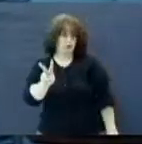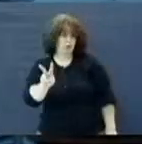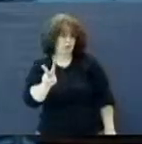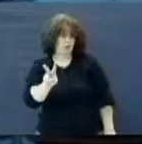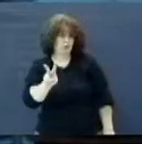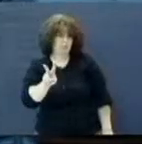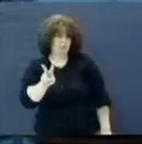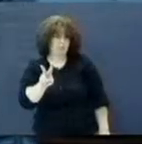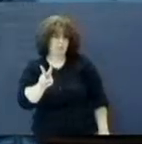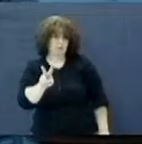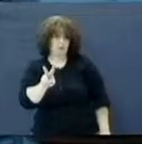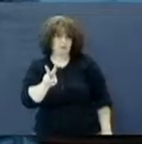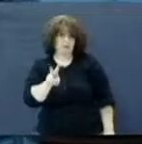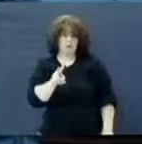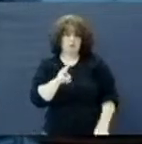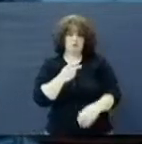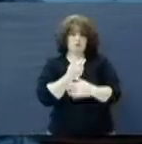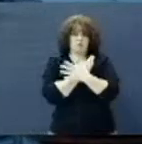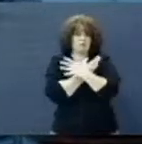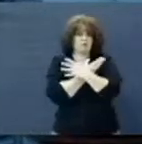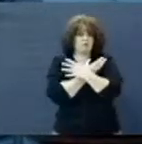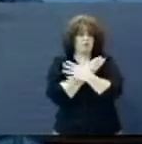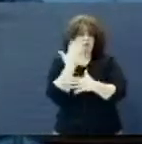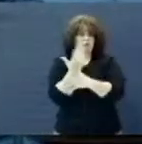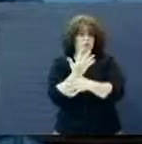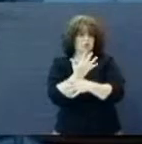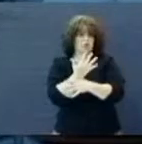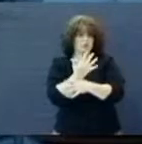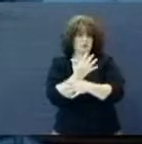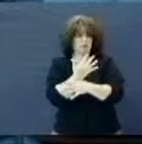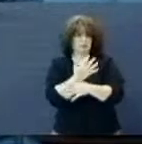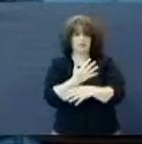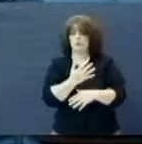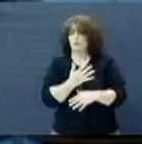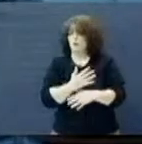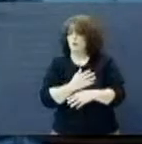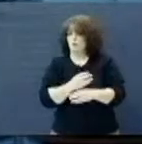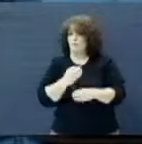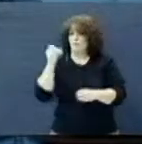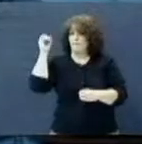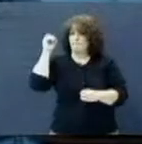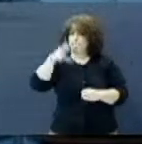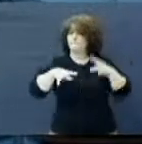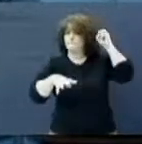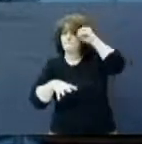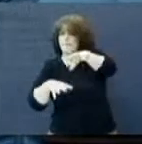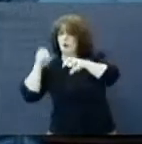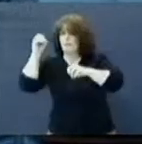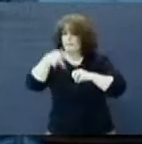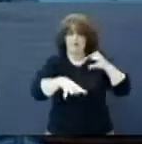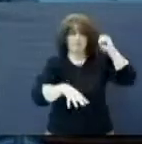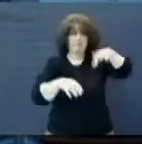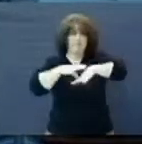when the Germans were bombing London all night, every night, terrible